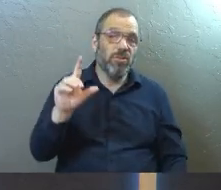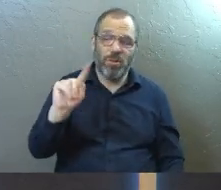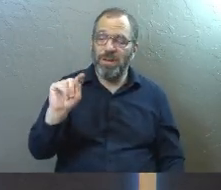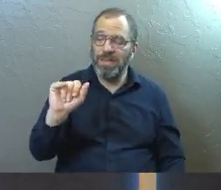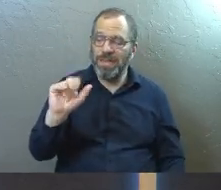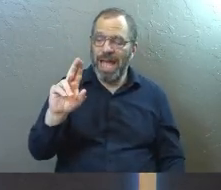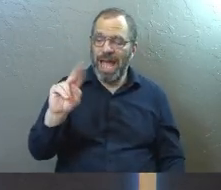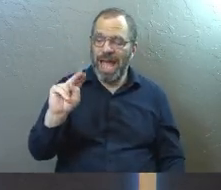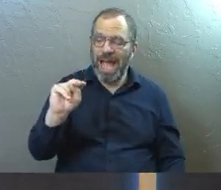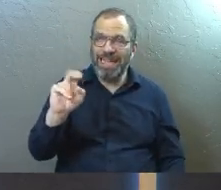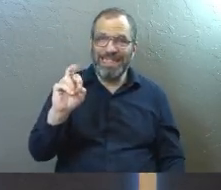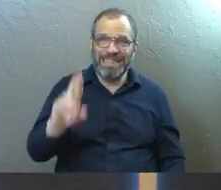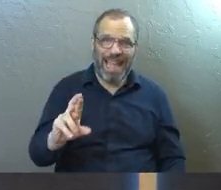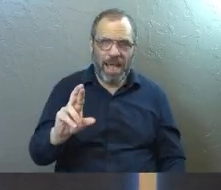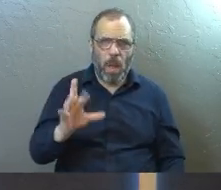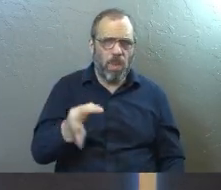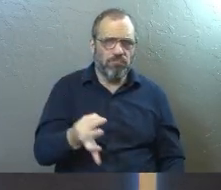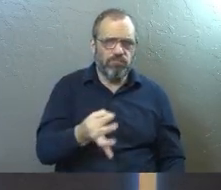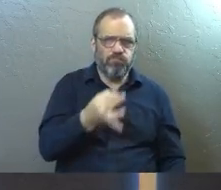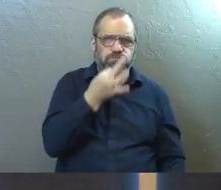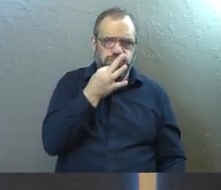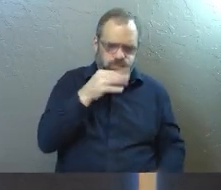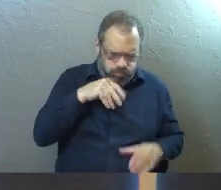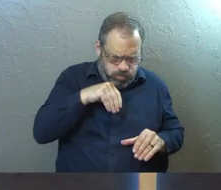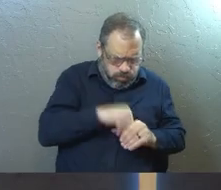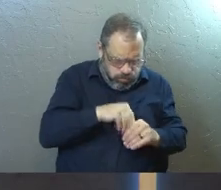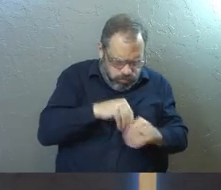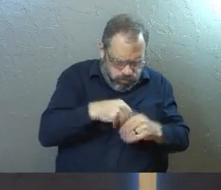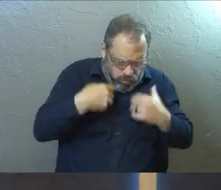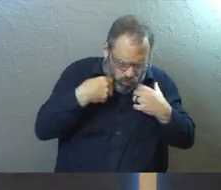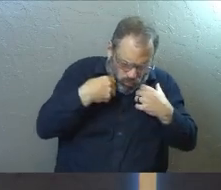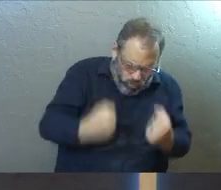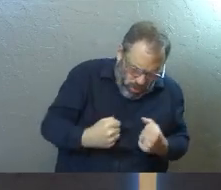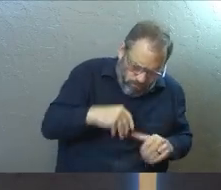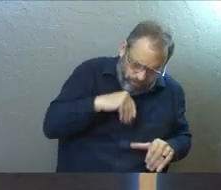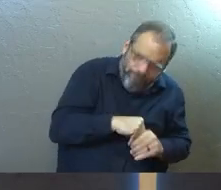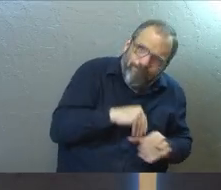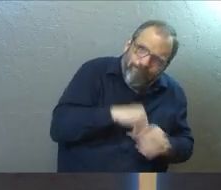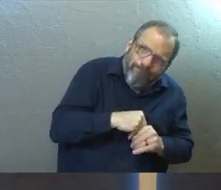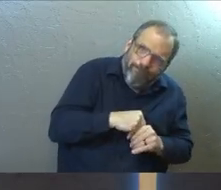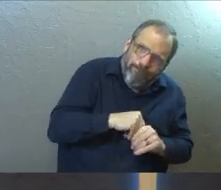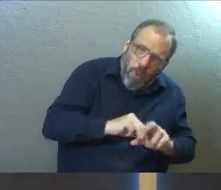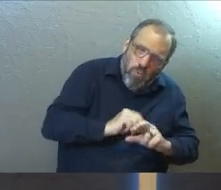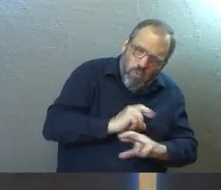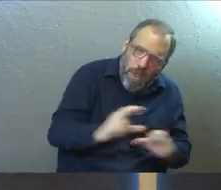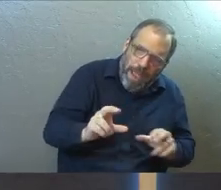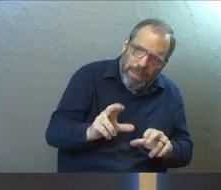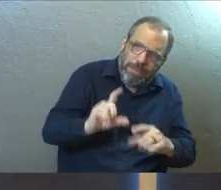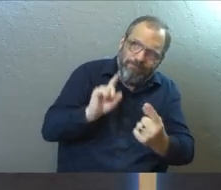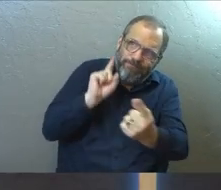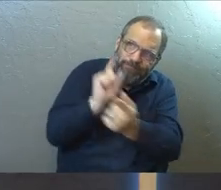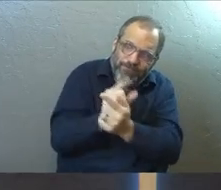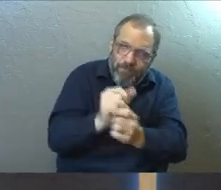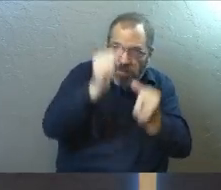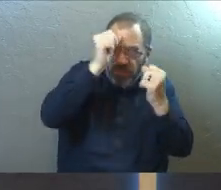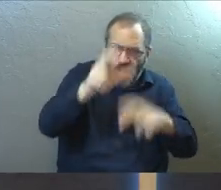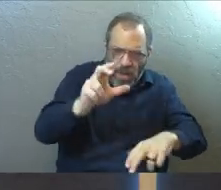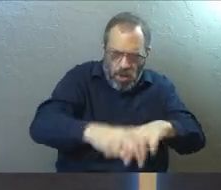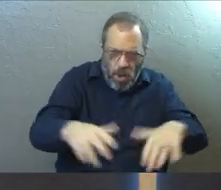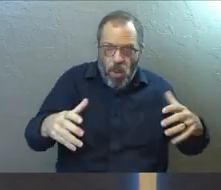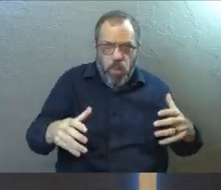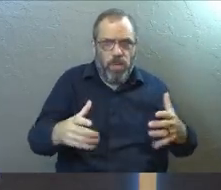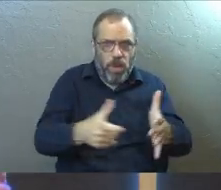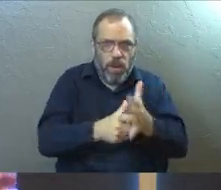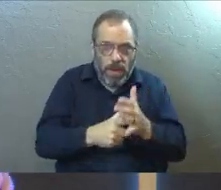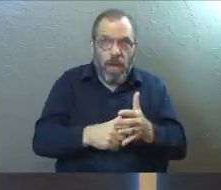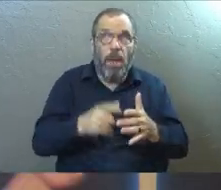up here, and he talked about the boldness and the inner strength that God wants us to have as we approach his throne room, as we come to him with big requests,